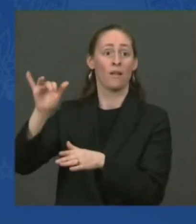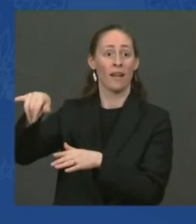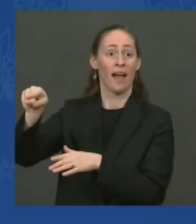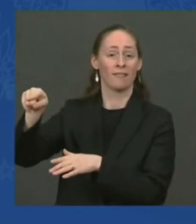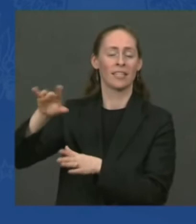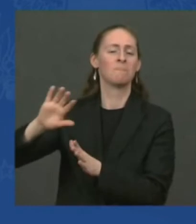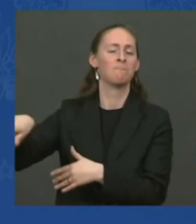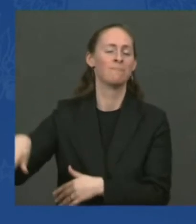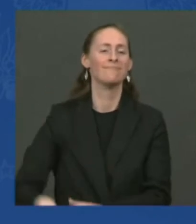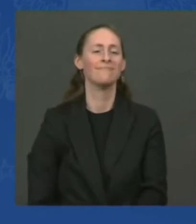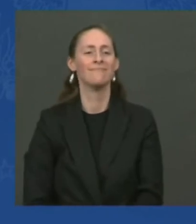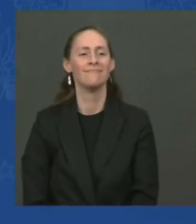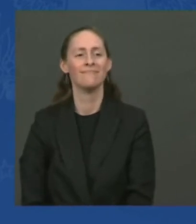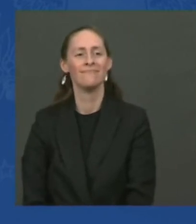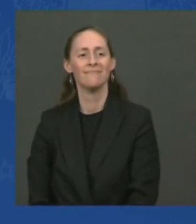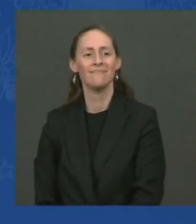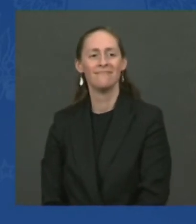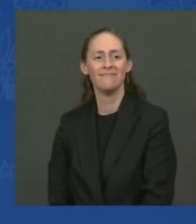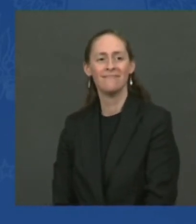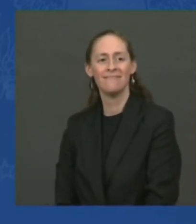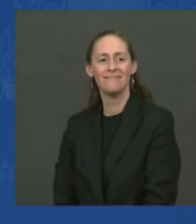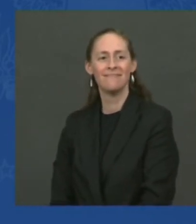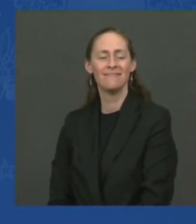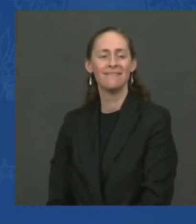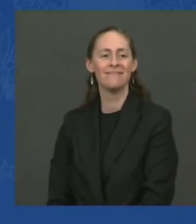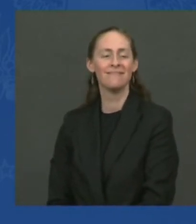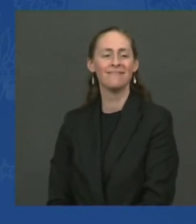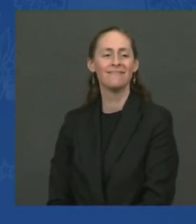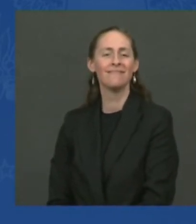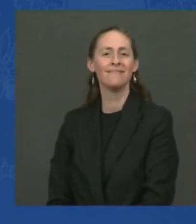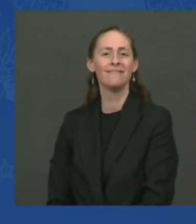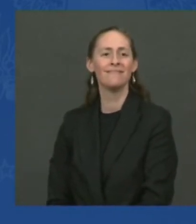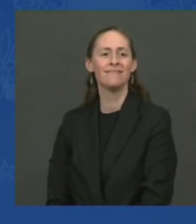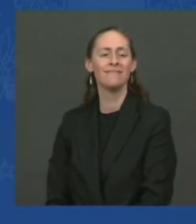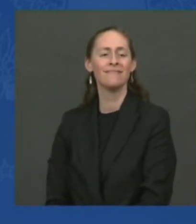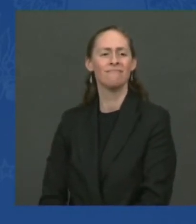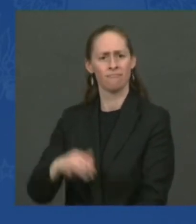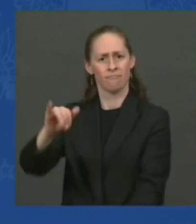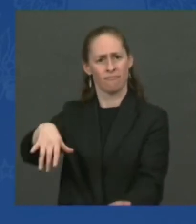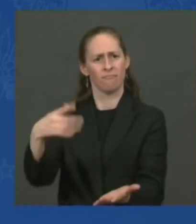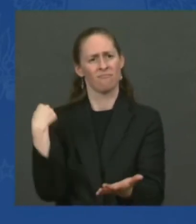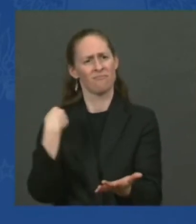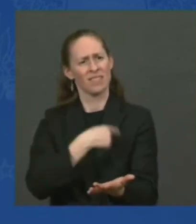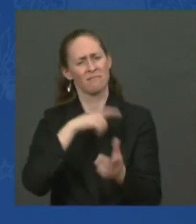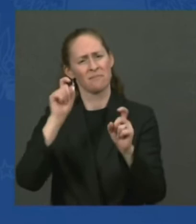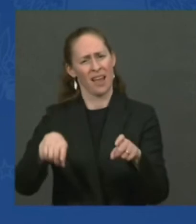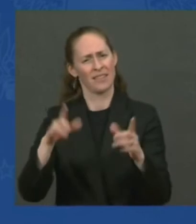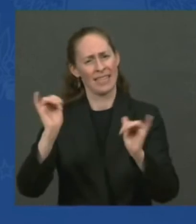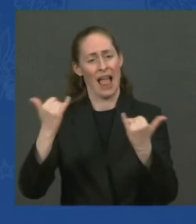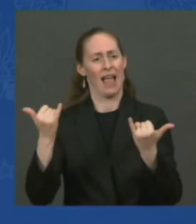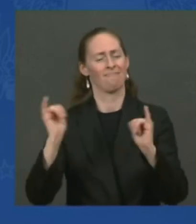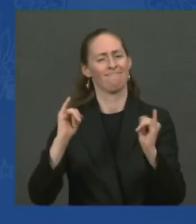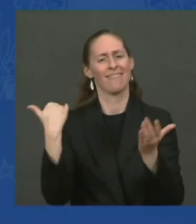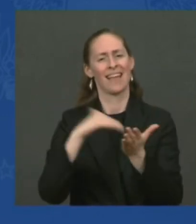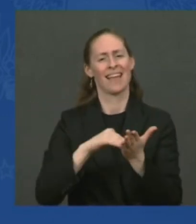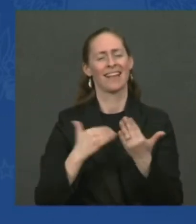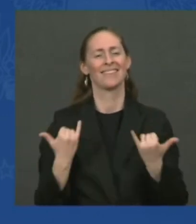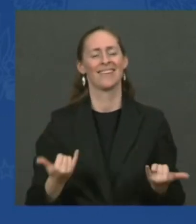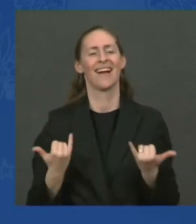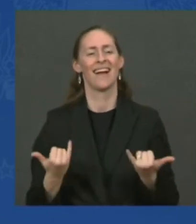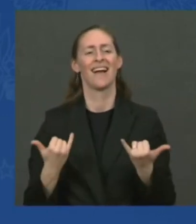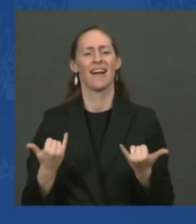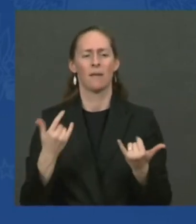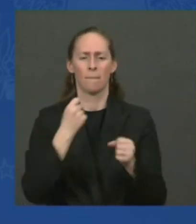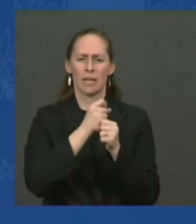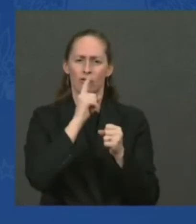a major program in American history. And now we owe it to the American people to do the same thing again. And to make sure every penny is spent where it's